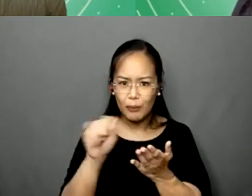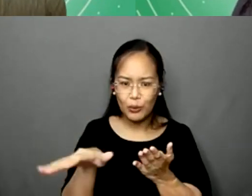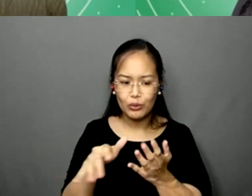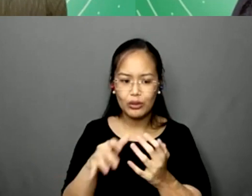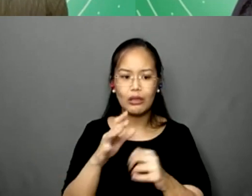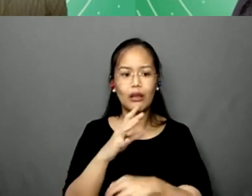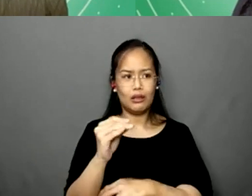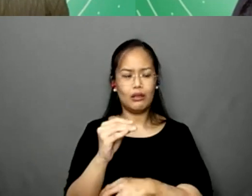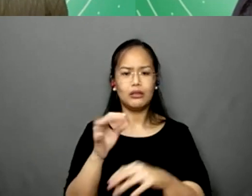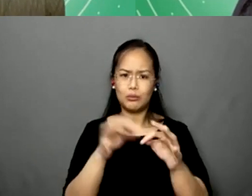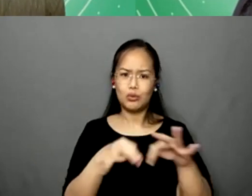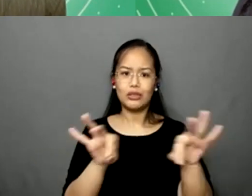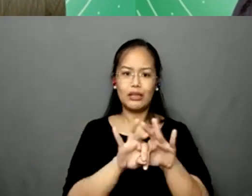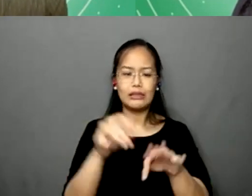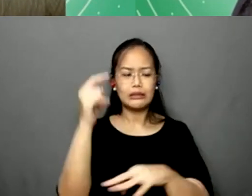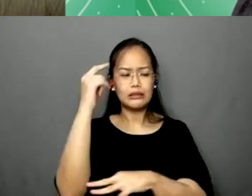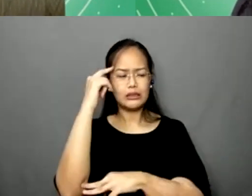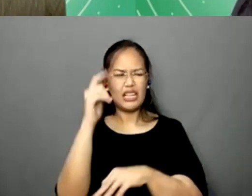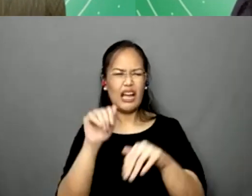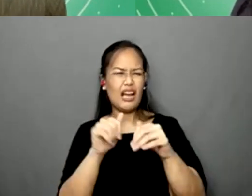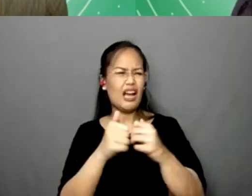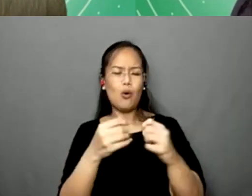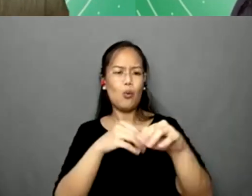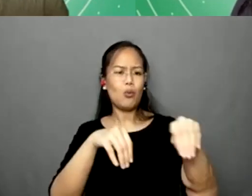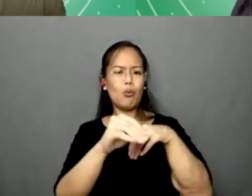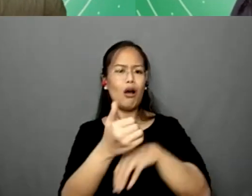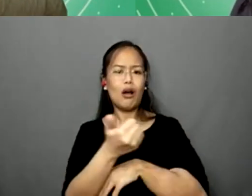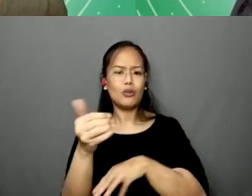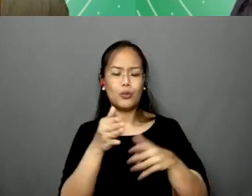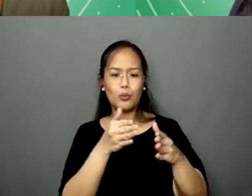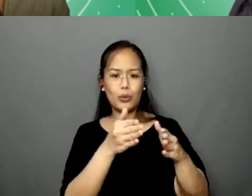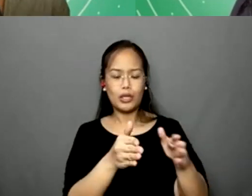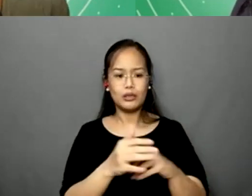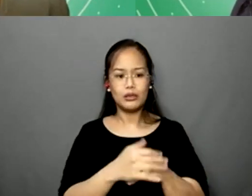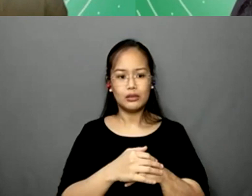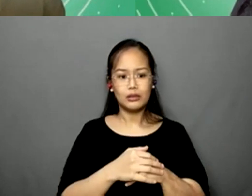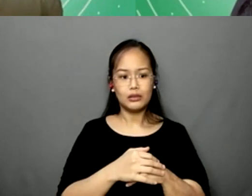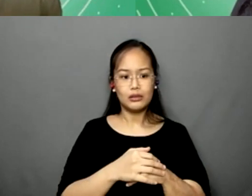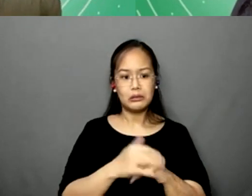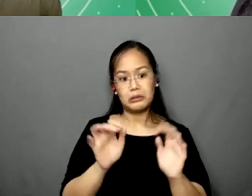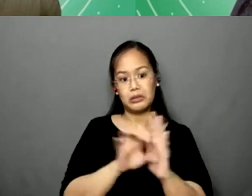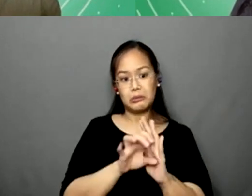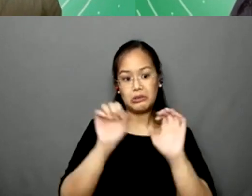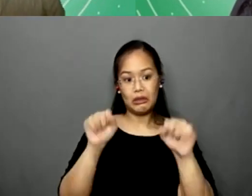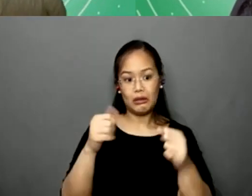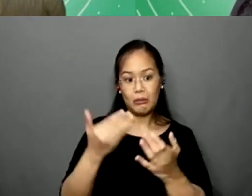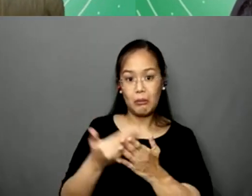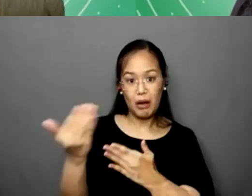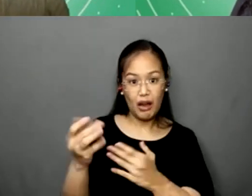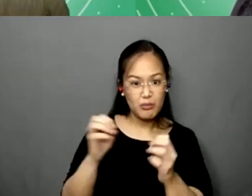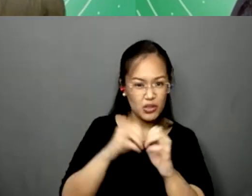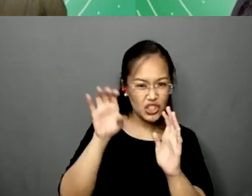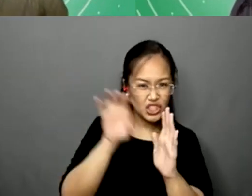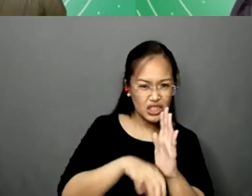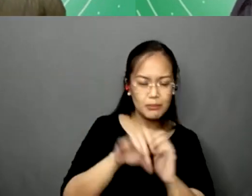of worth it to look into alternatives, meaning is there different products you can buy that might be a cheaper option?